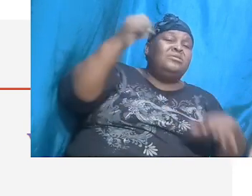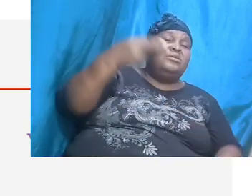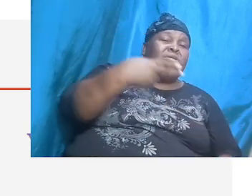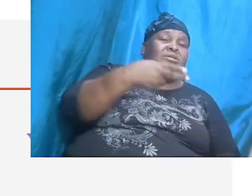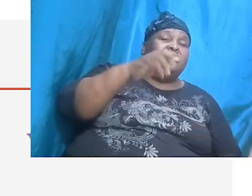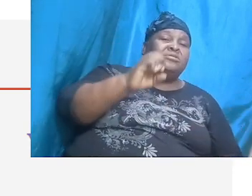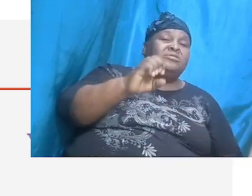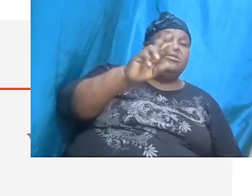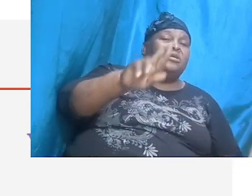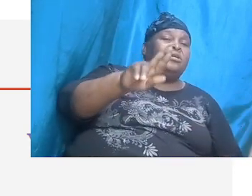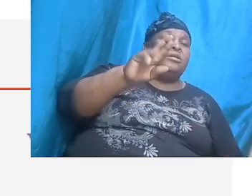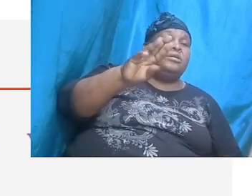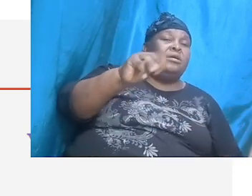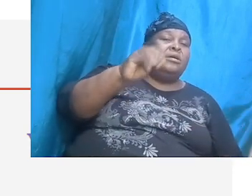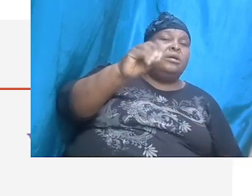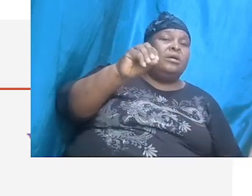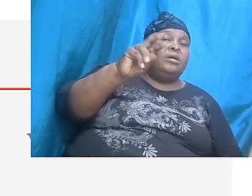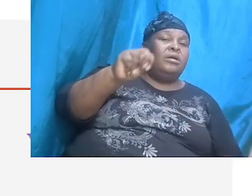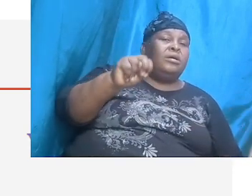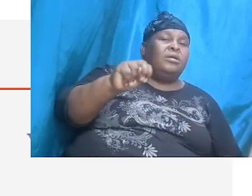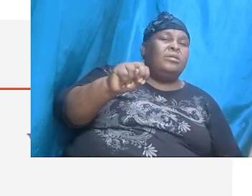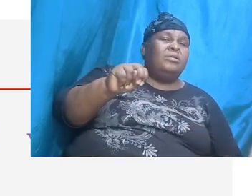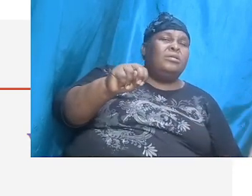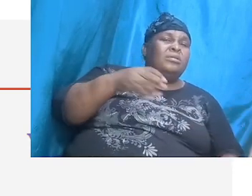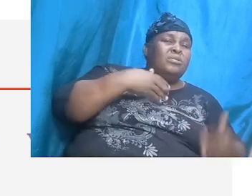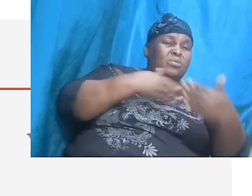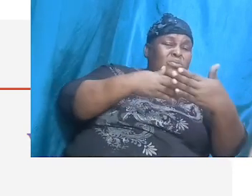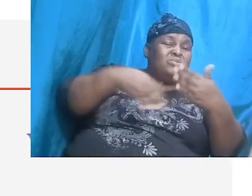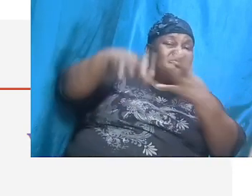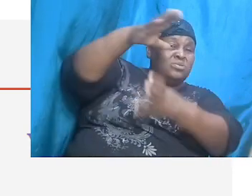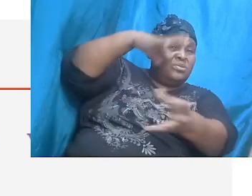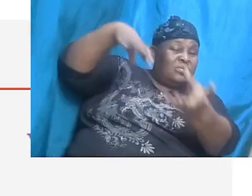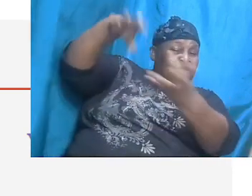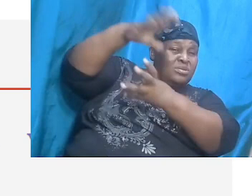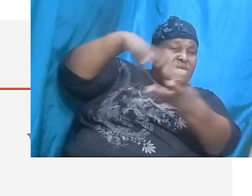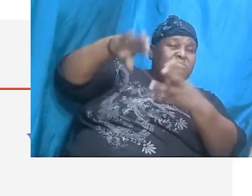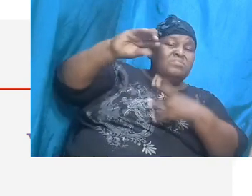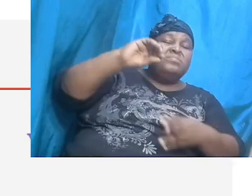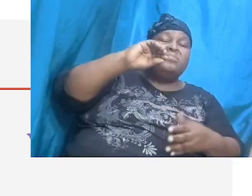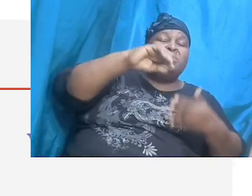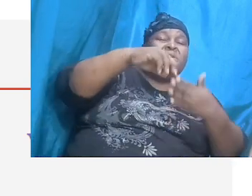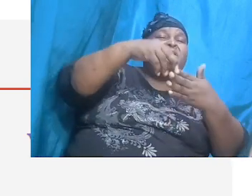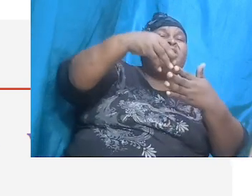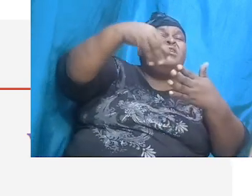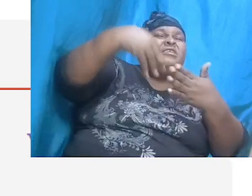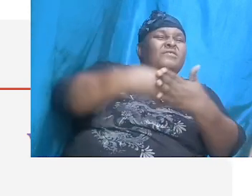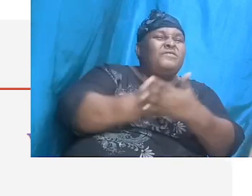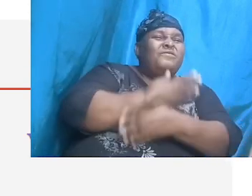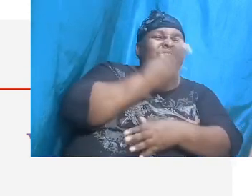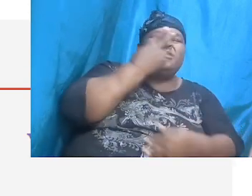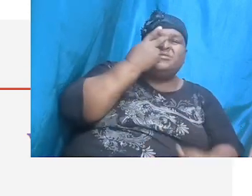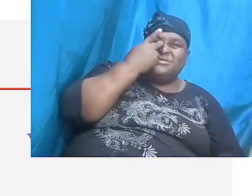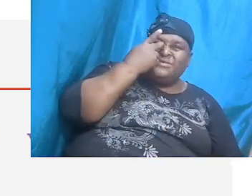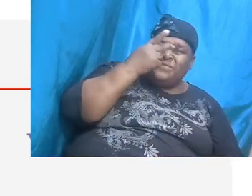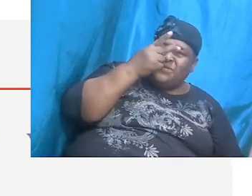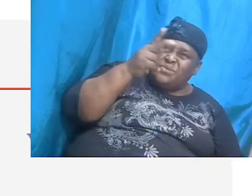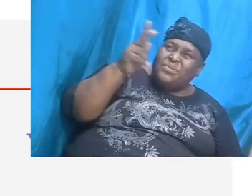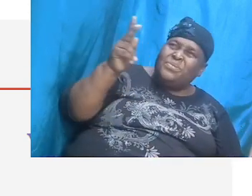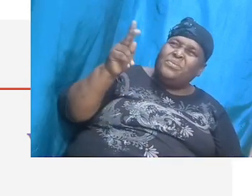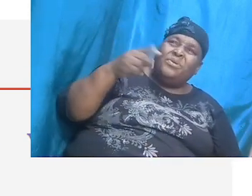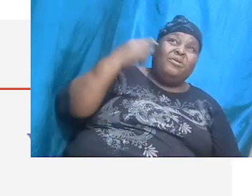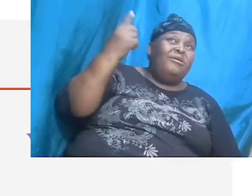height, and because it was so close to the clouds, and because it gave a refreshing dew. It was always